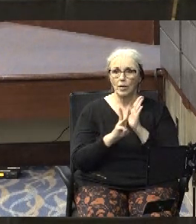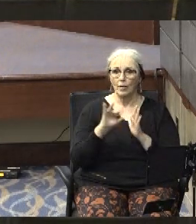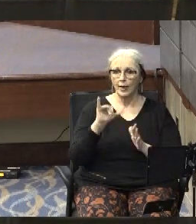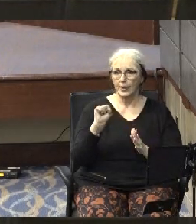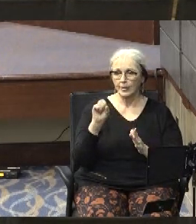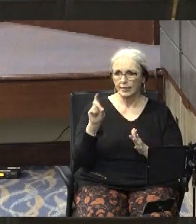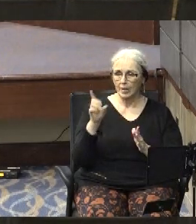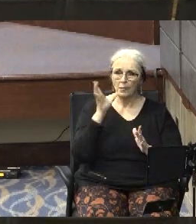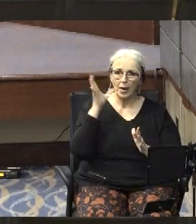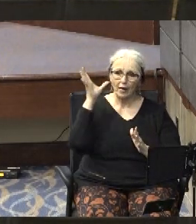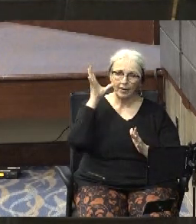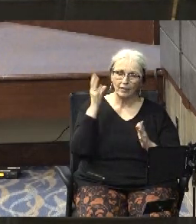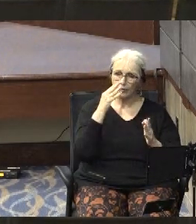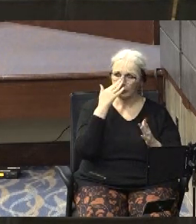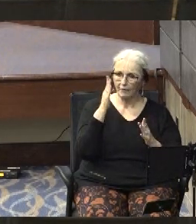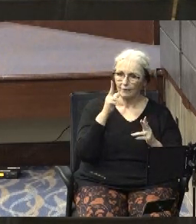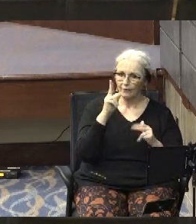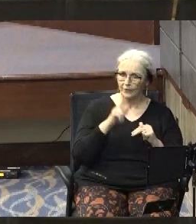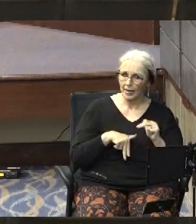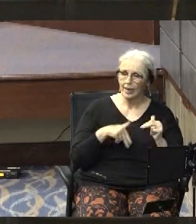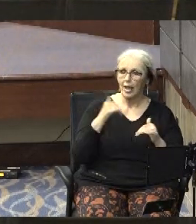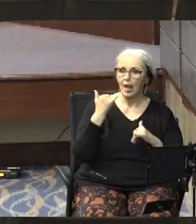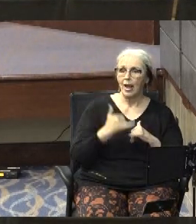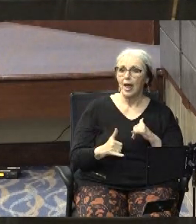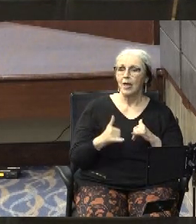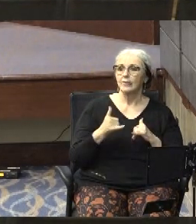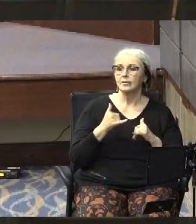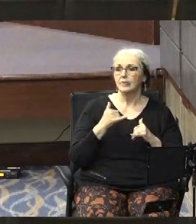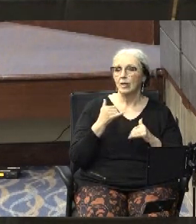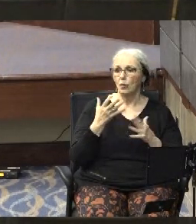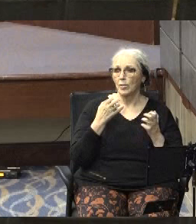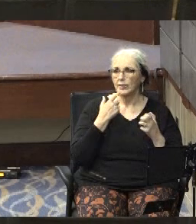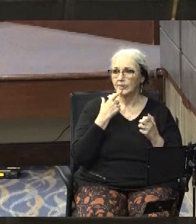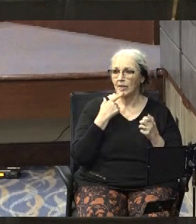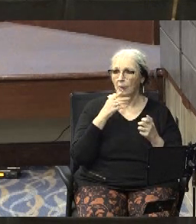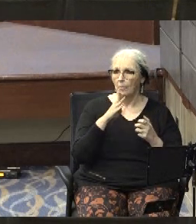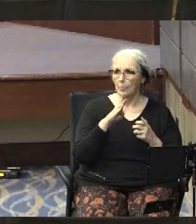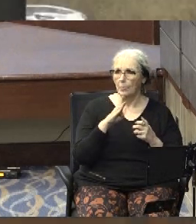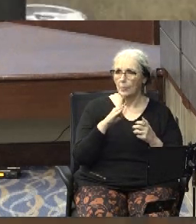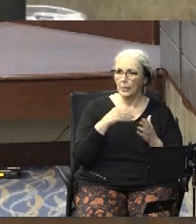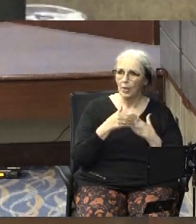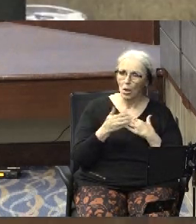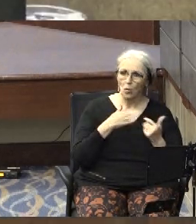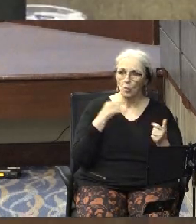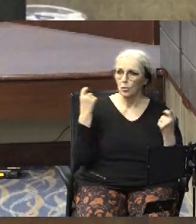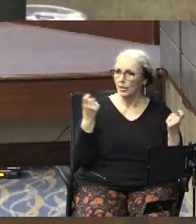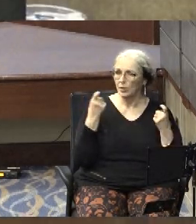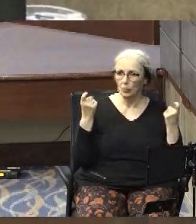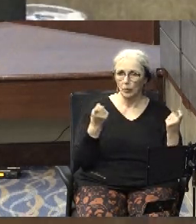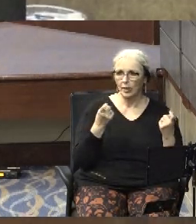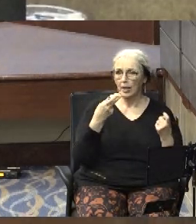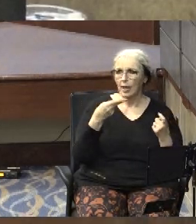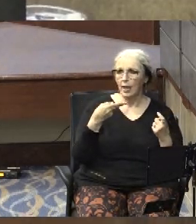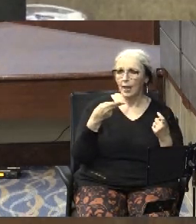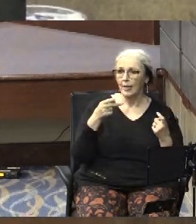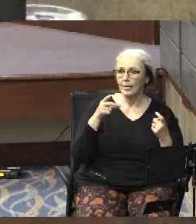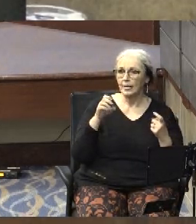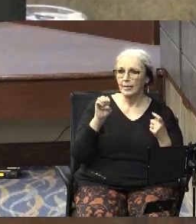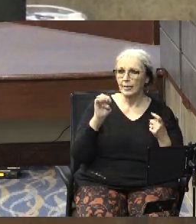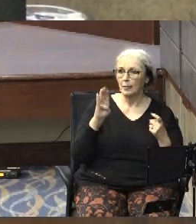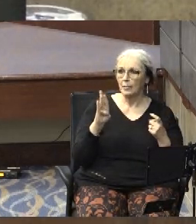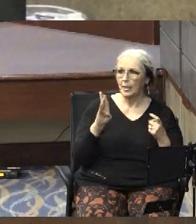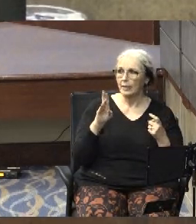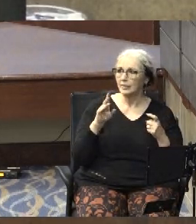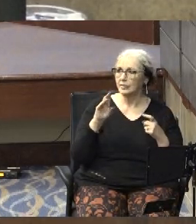there that day. And finally, last but not least, though we were not the winners, the HEB